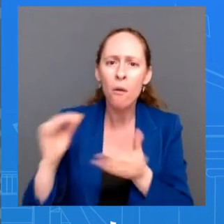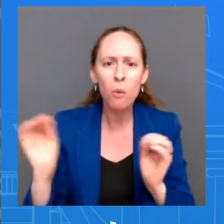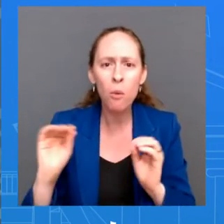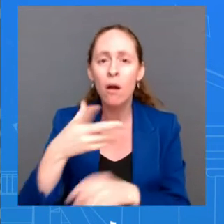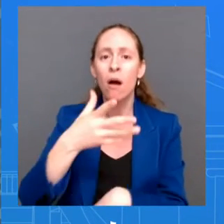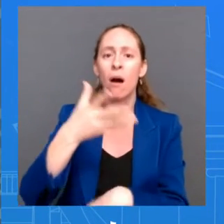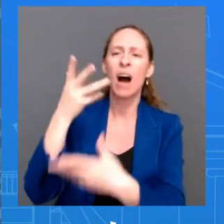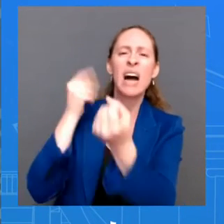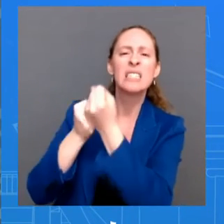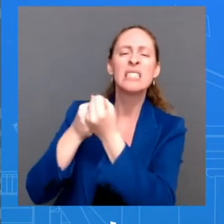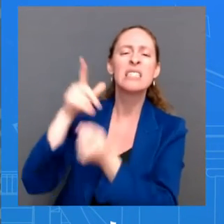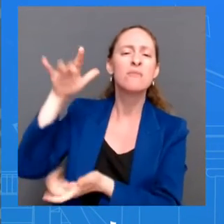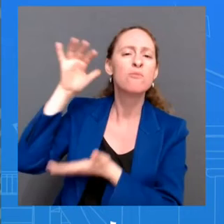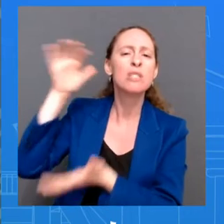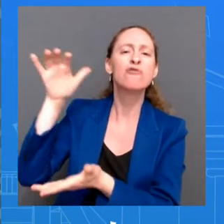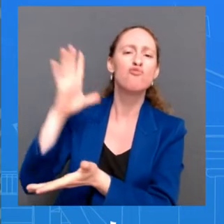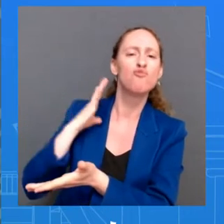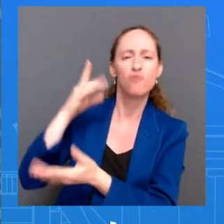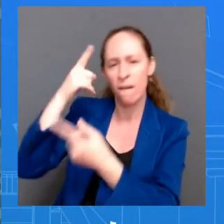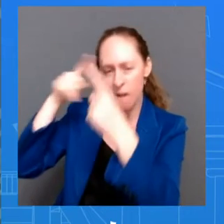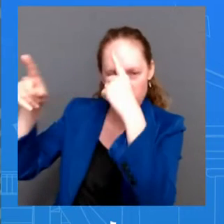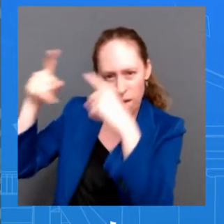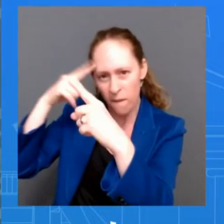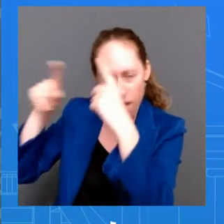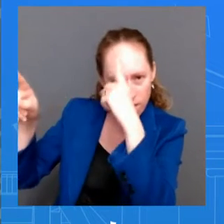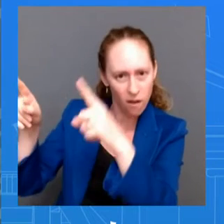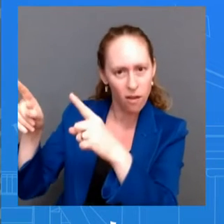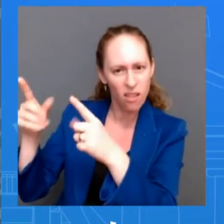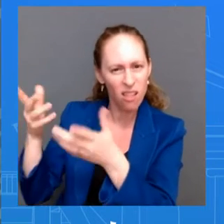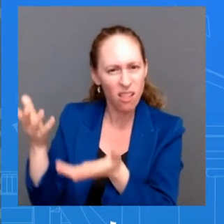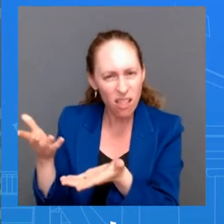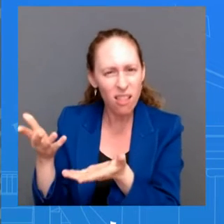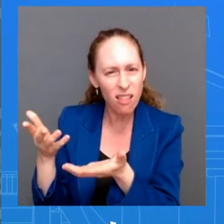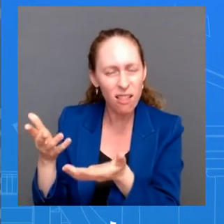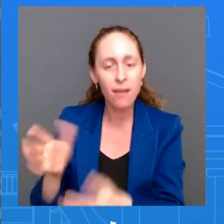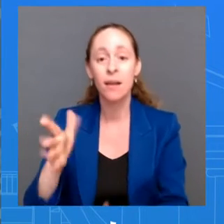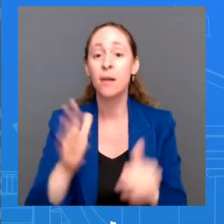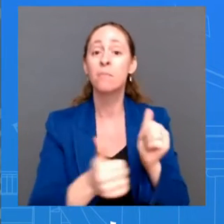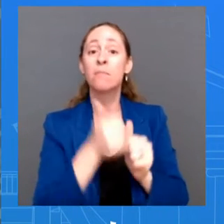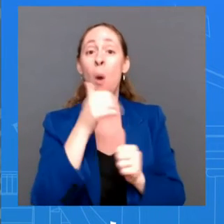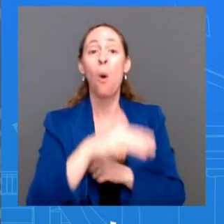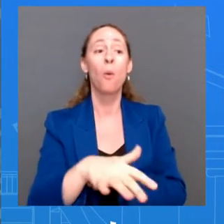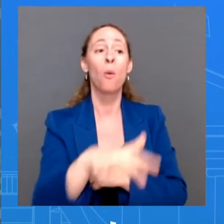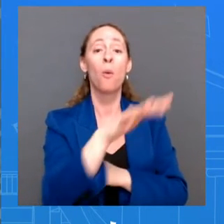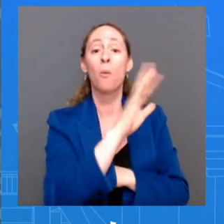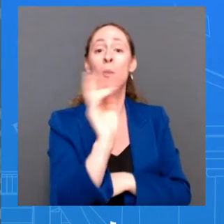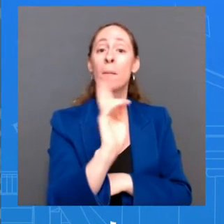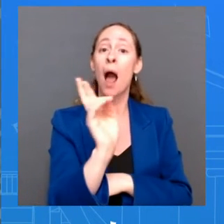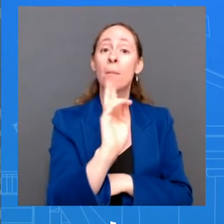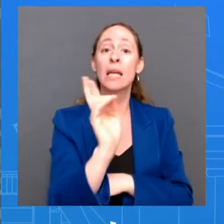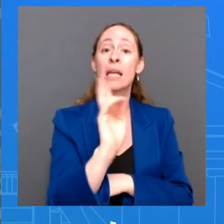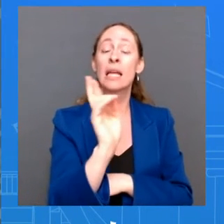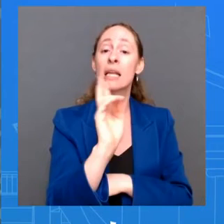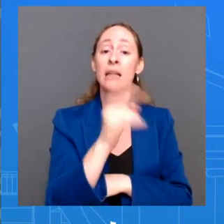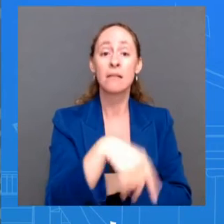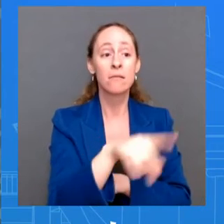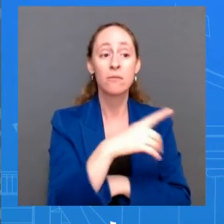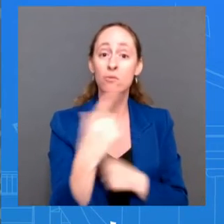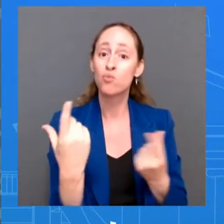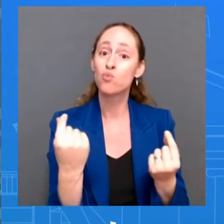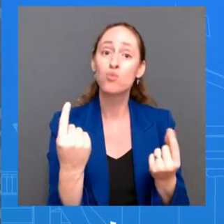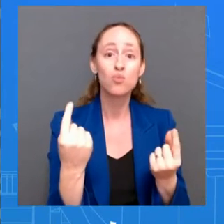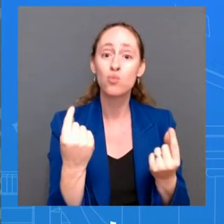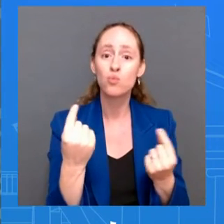yesterday's competitiveness bill that the Chinese government wanted to kill. They even blocked legislation to